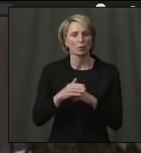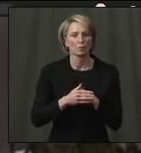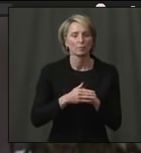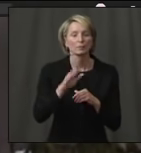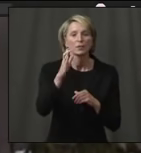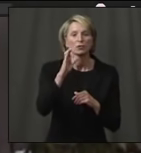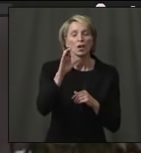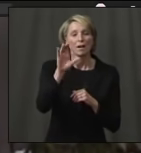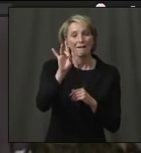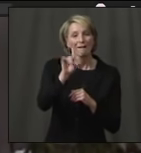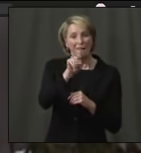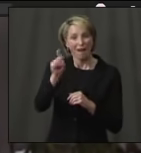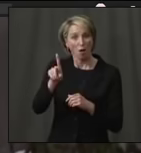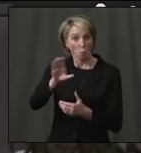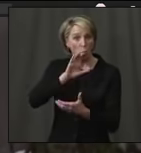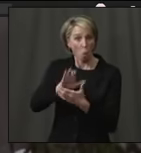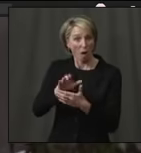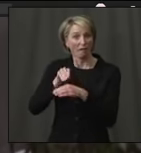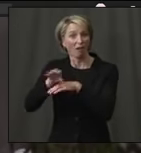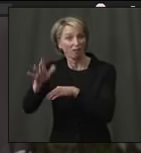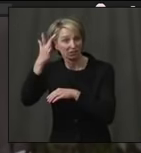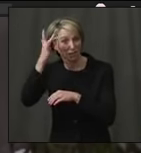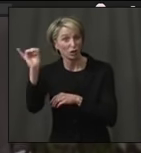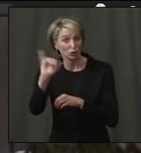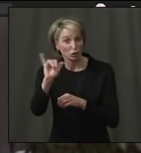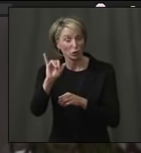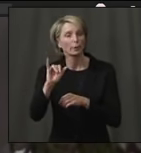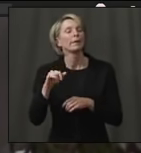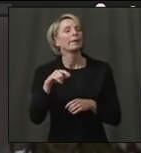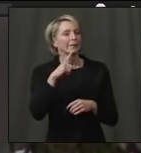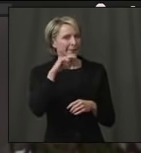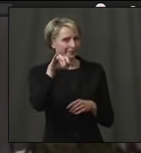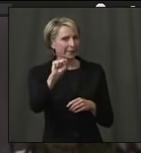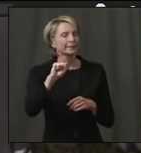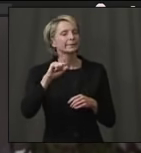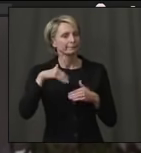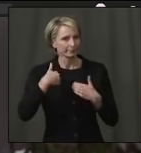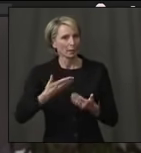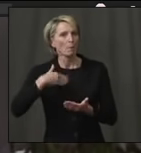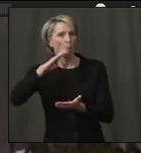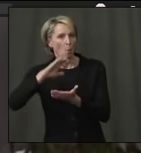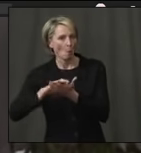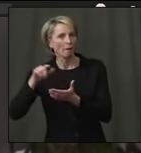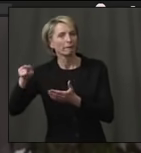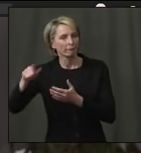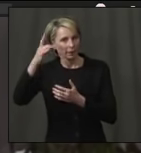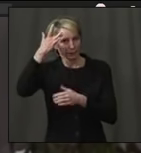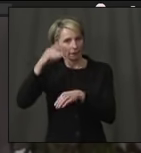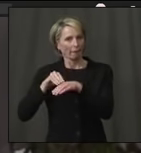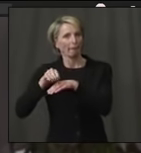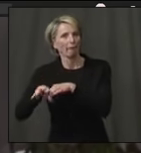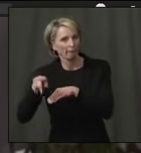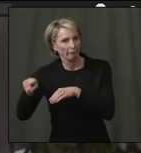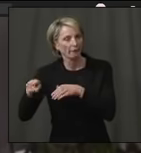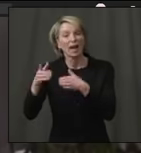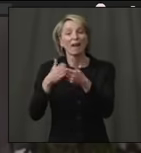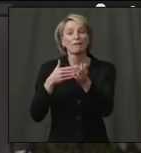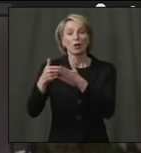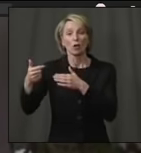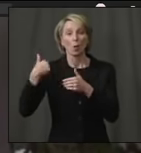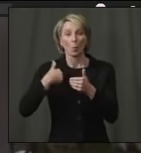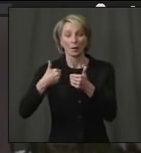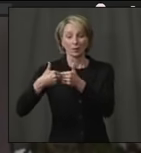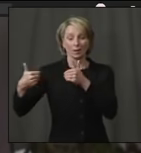How did you quarantine with your wife? Yes, she did. Although we practiced the isolation, there were times when